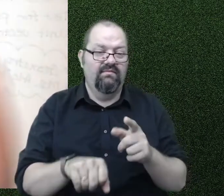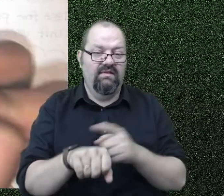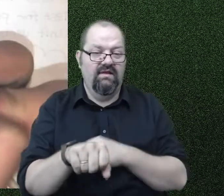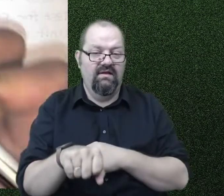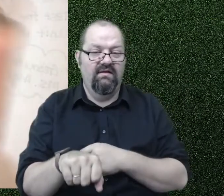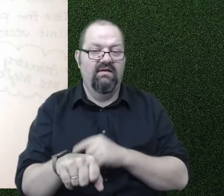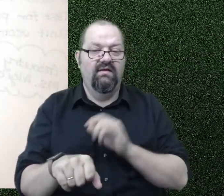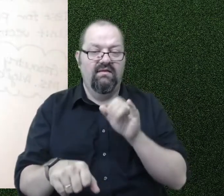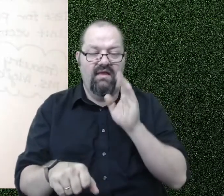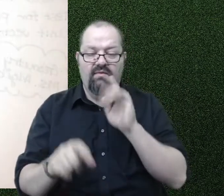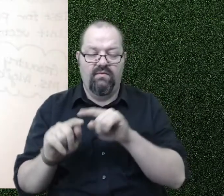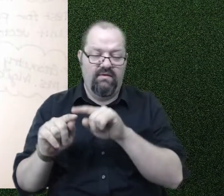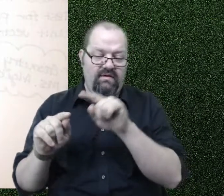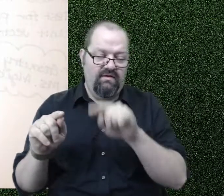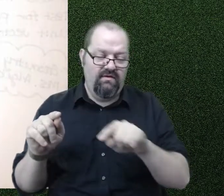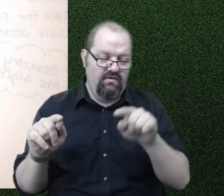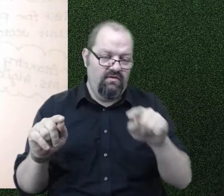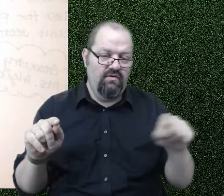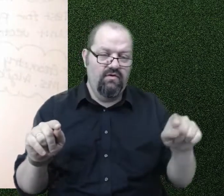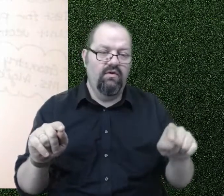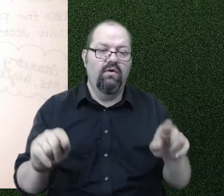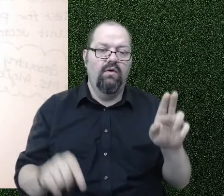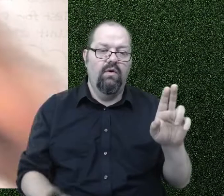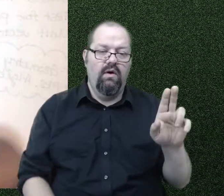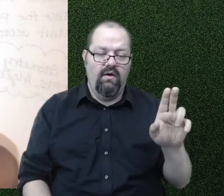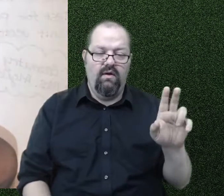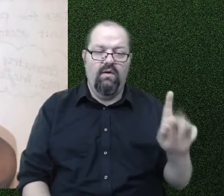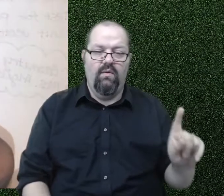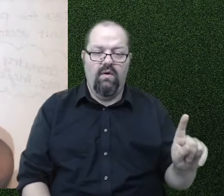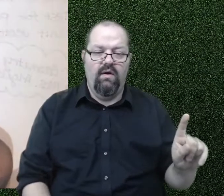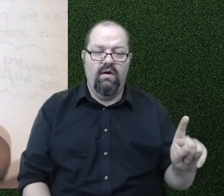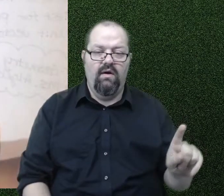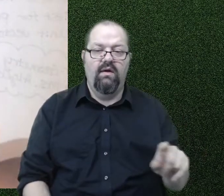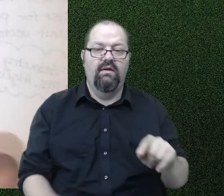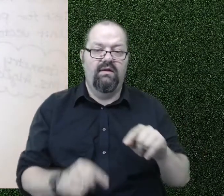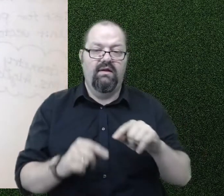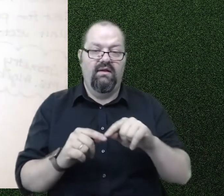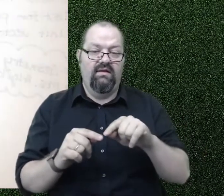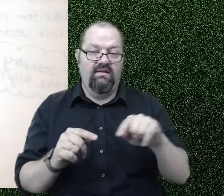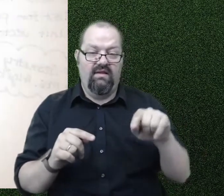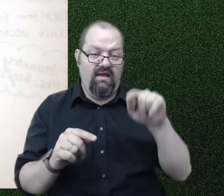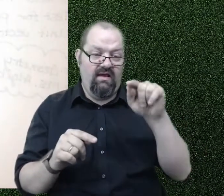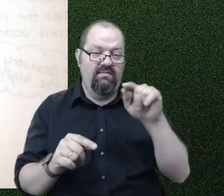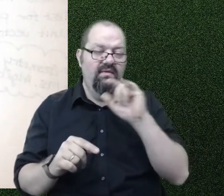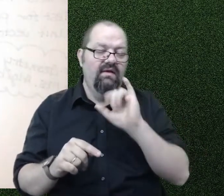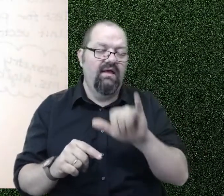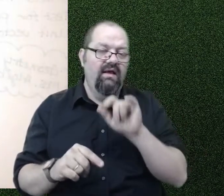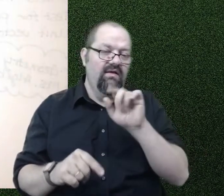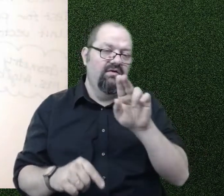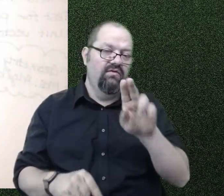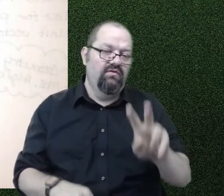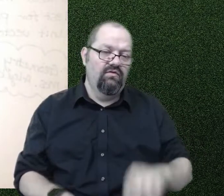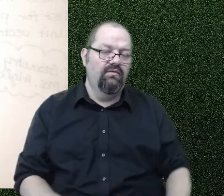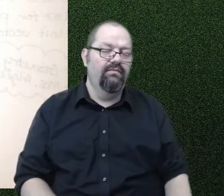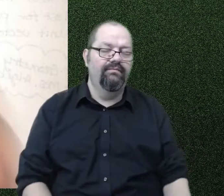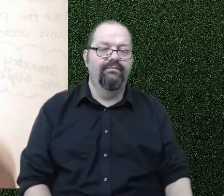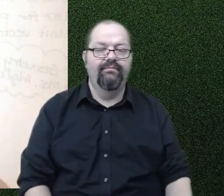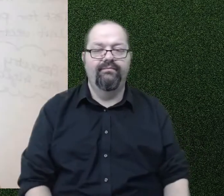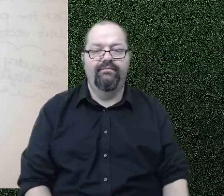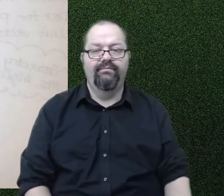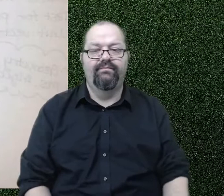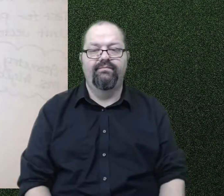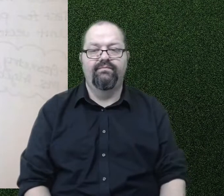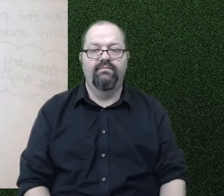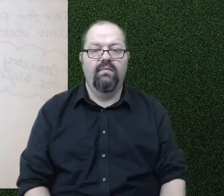u1. And this side length here is u2. Or if I prefer, I could draw it over here so it's sort of out of the